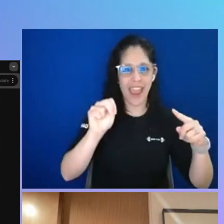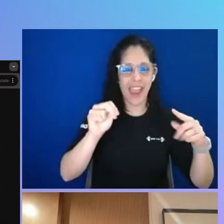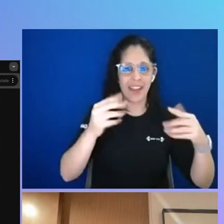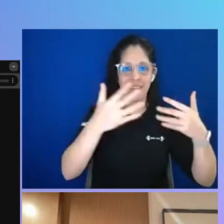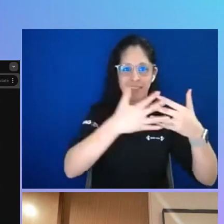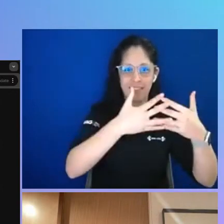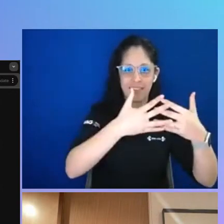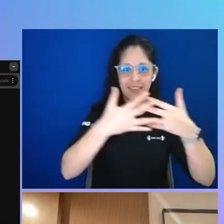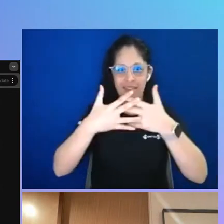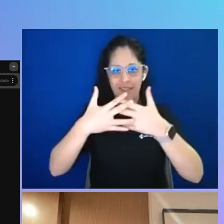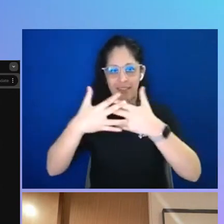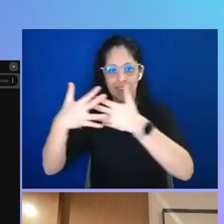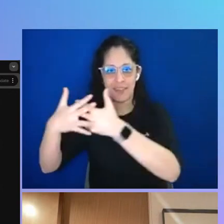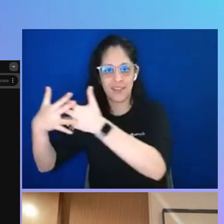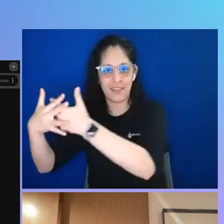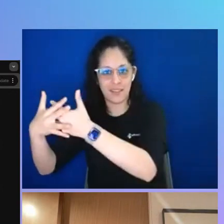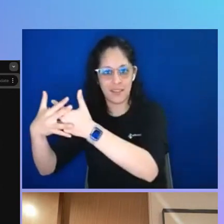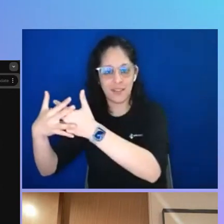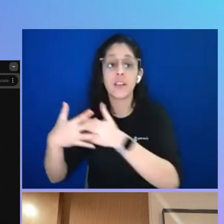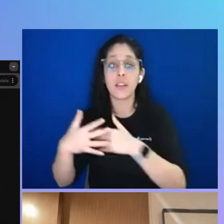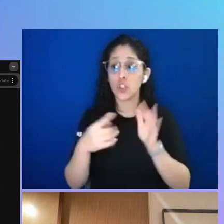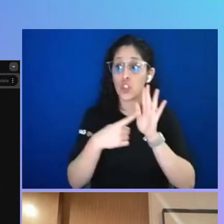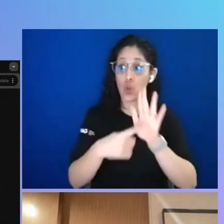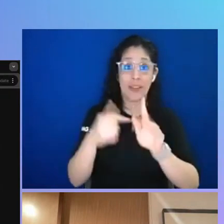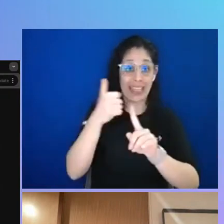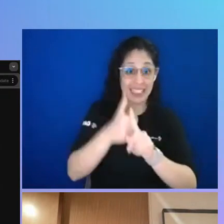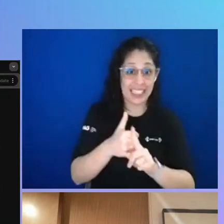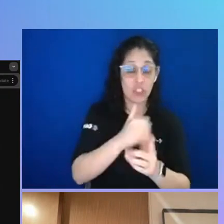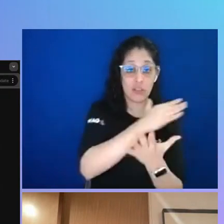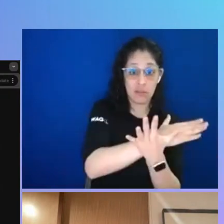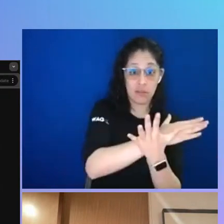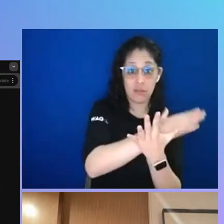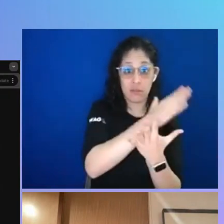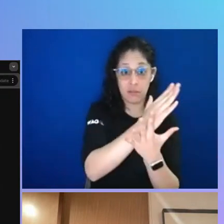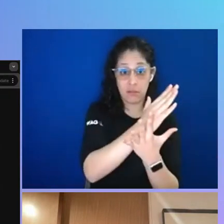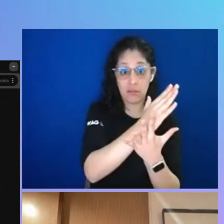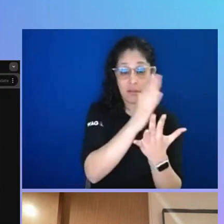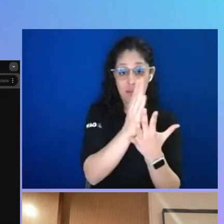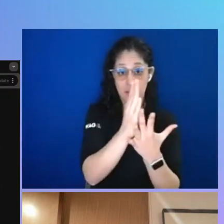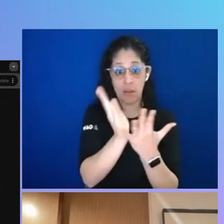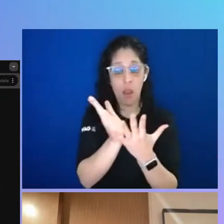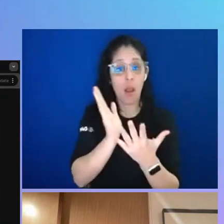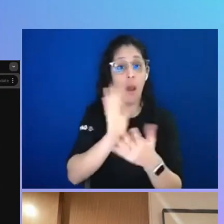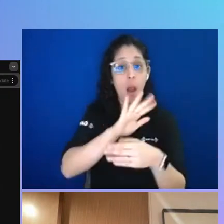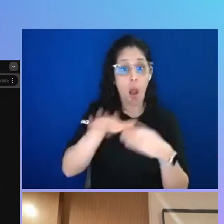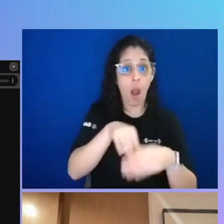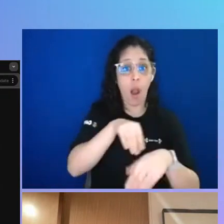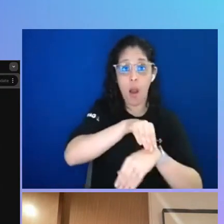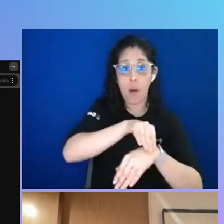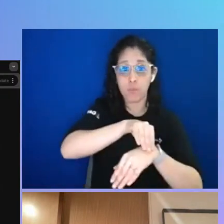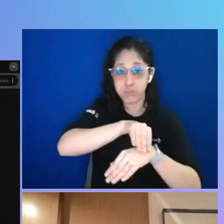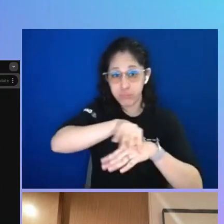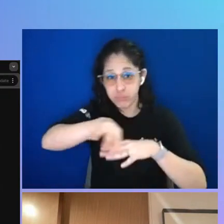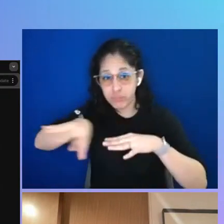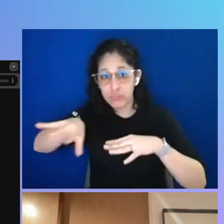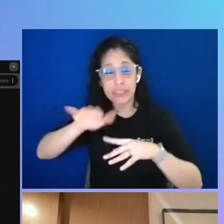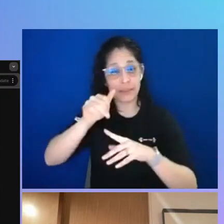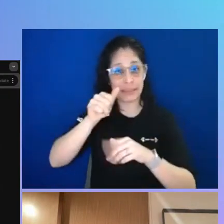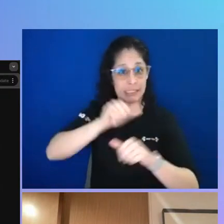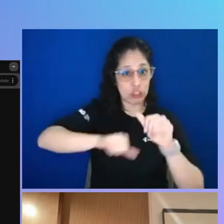each step of the framework impacts the sequential elements. And I'll go through each of the elements